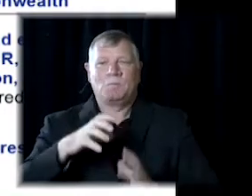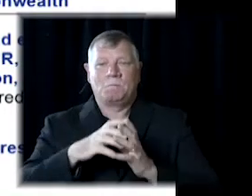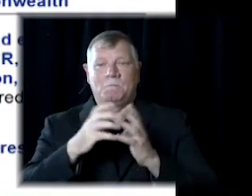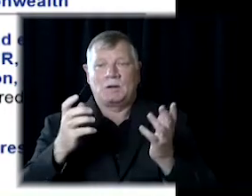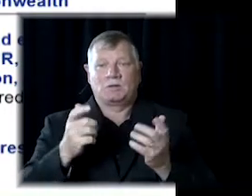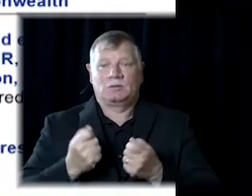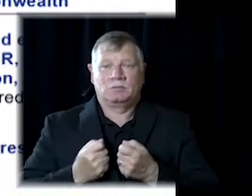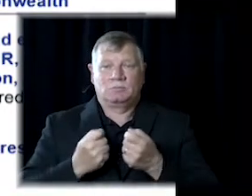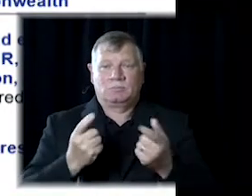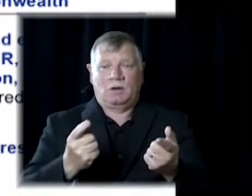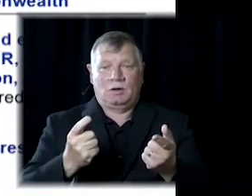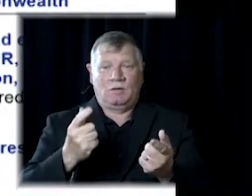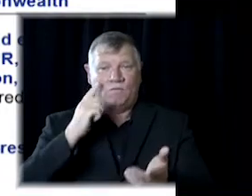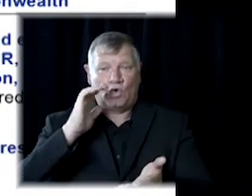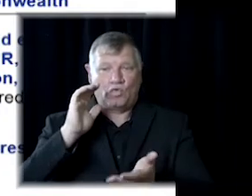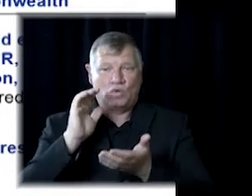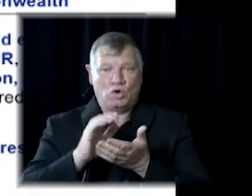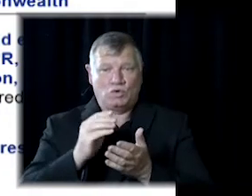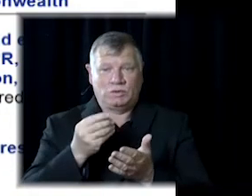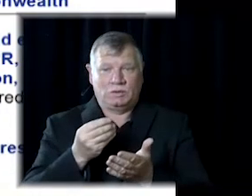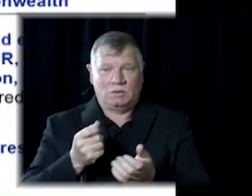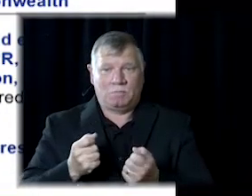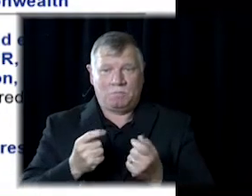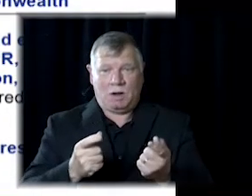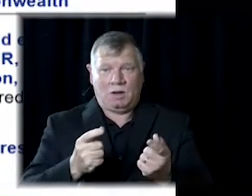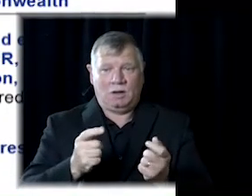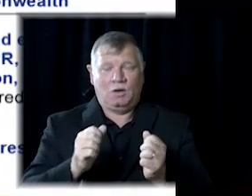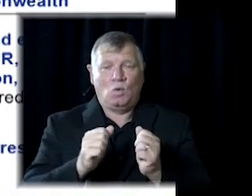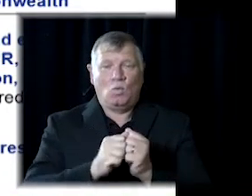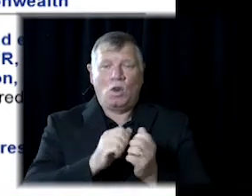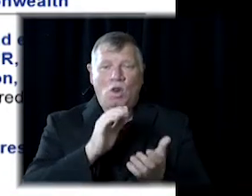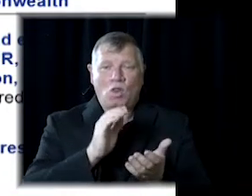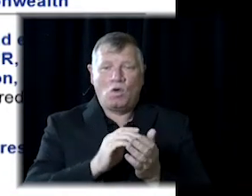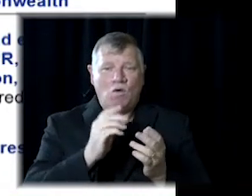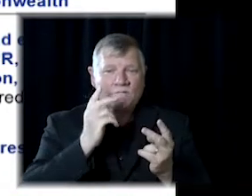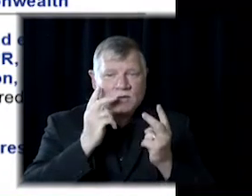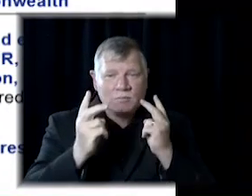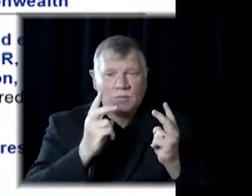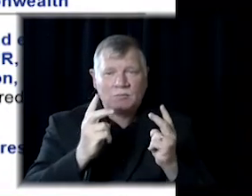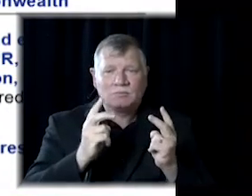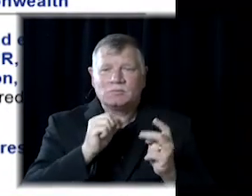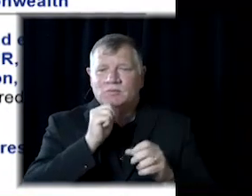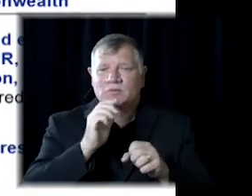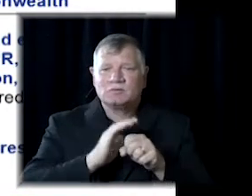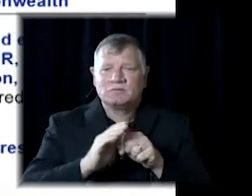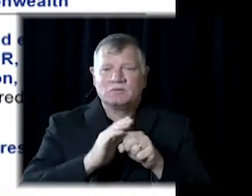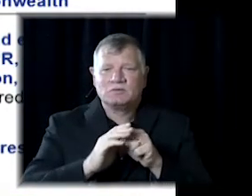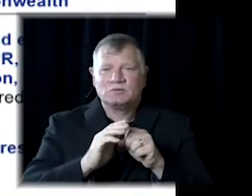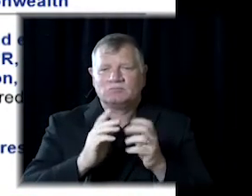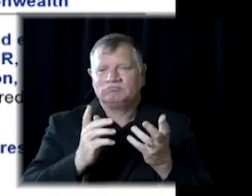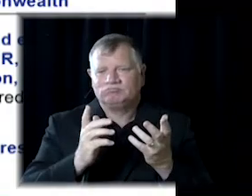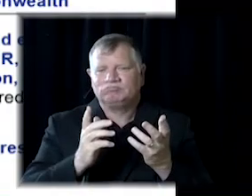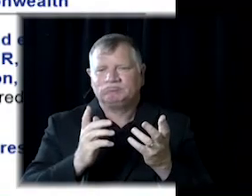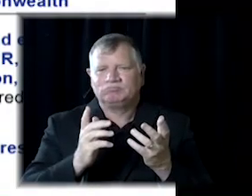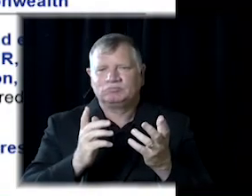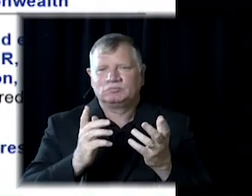was enabled via reducing spending in areas with low visibility or insufficient justification, as well as further